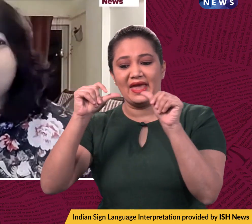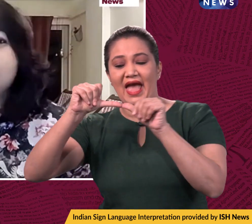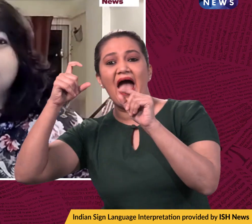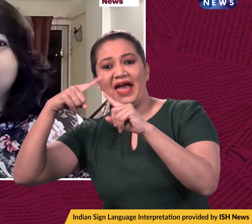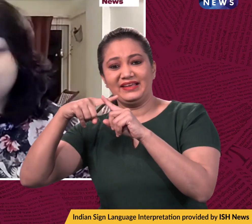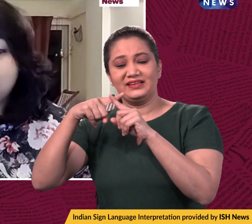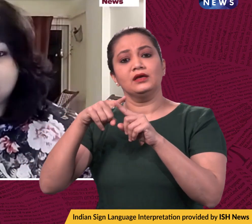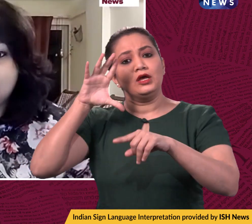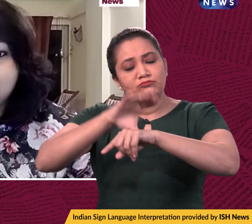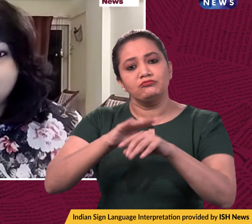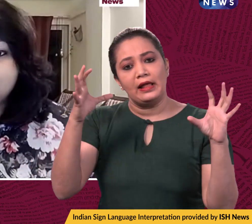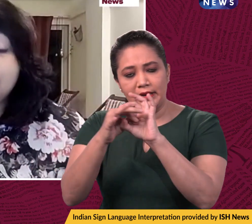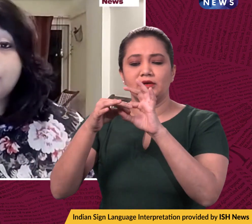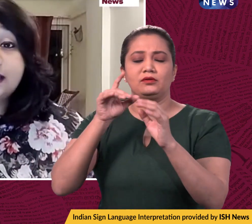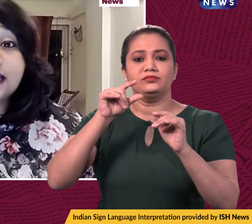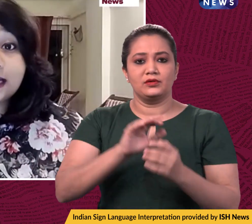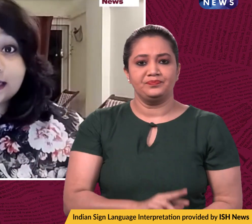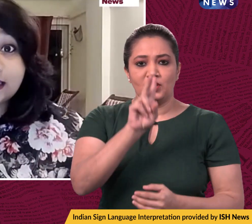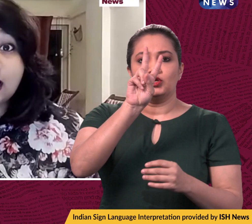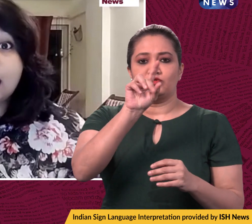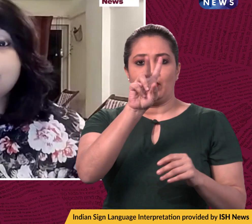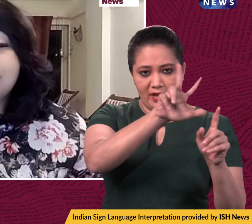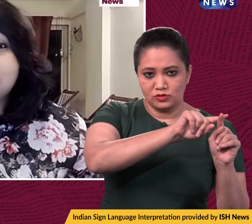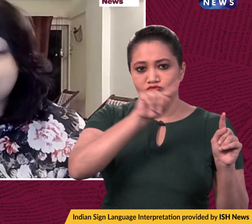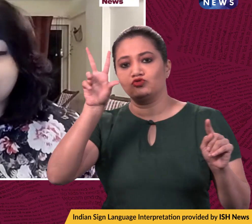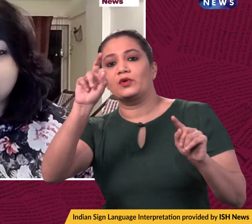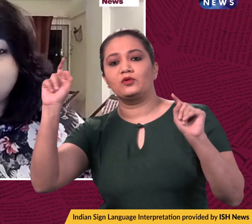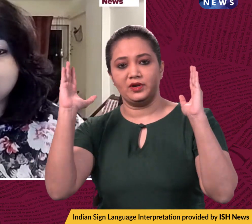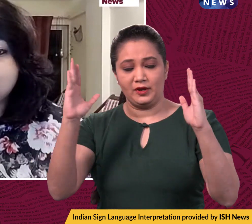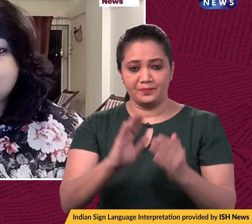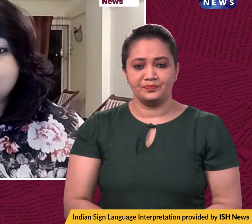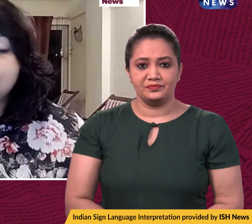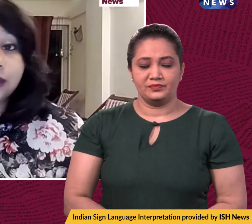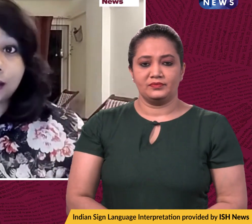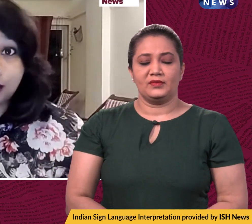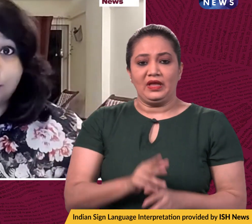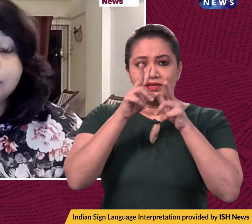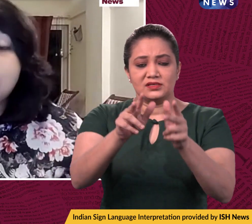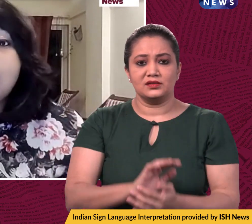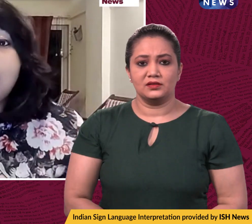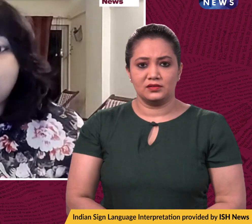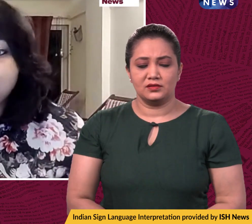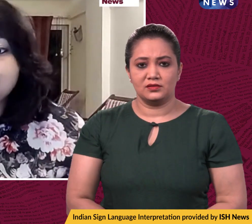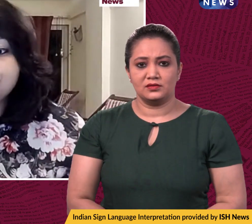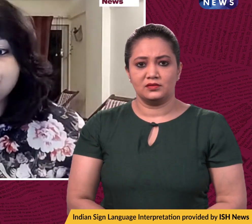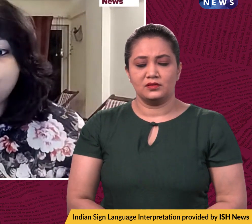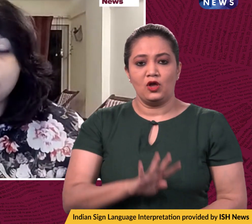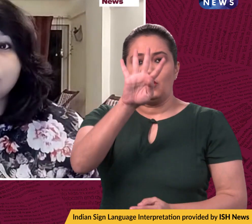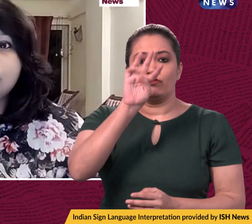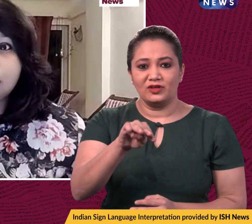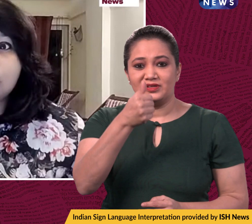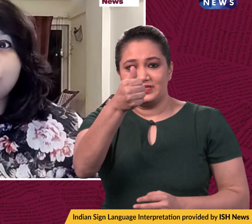which is called the UAPA, between 2018 and 2020. Now, Mr. Rai also said, and I quote, out of